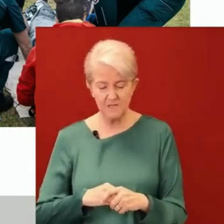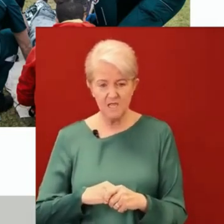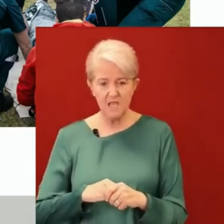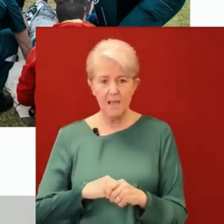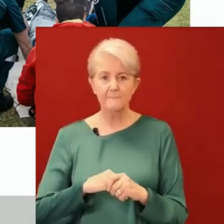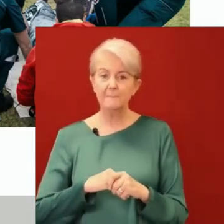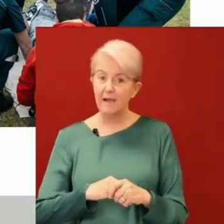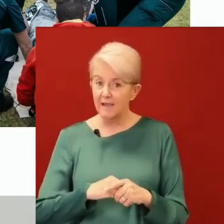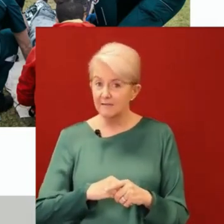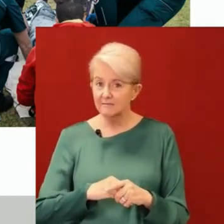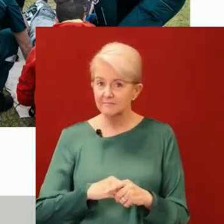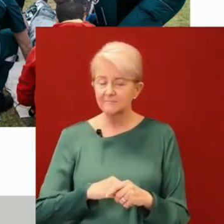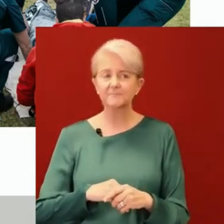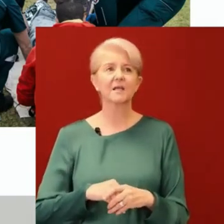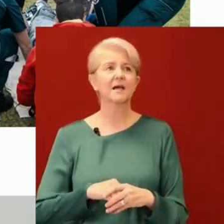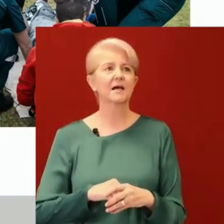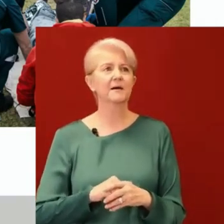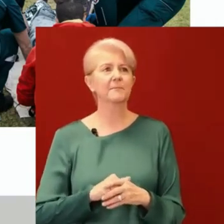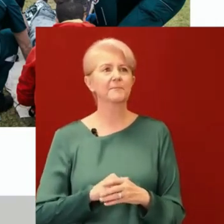time. But